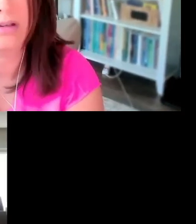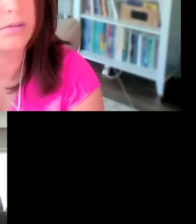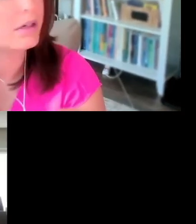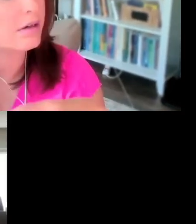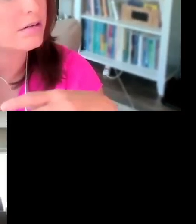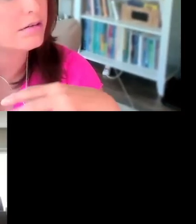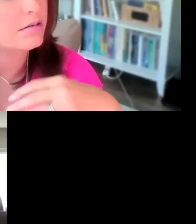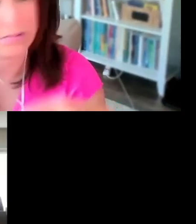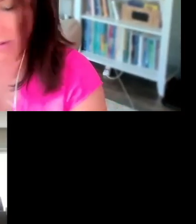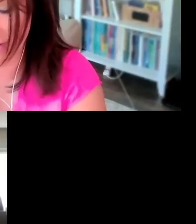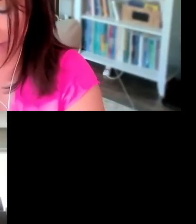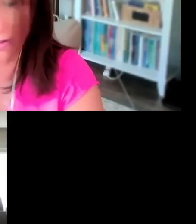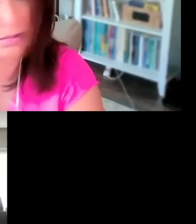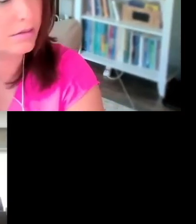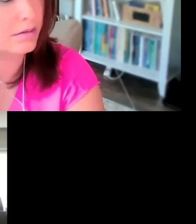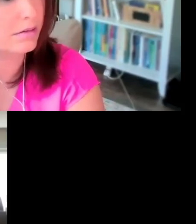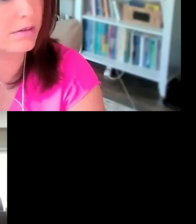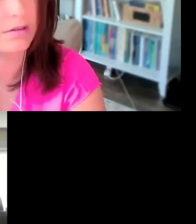There we go.